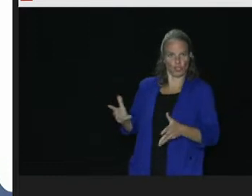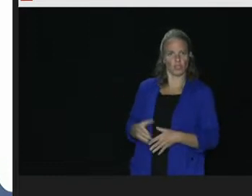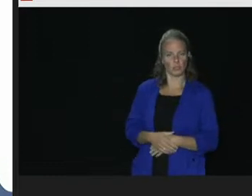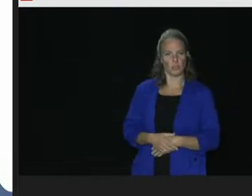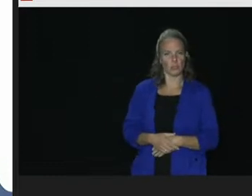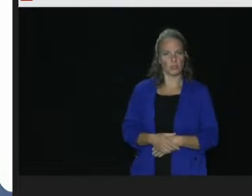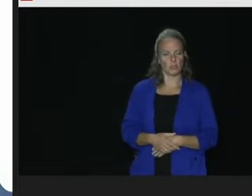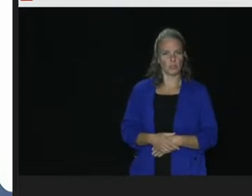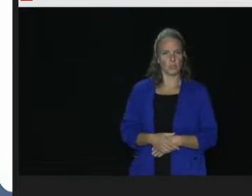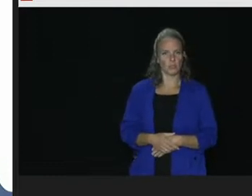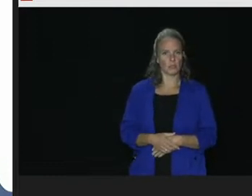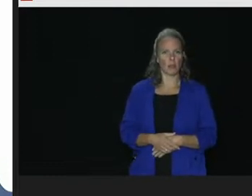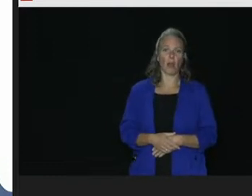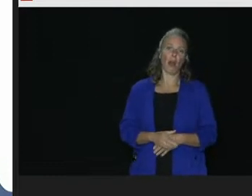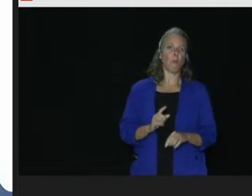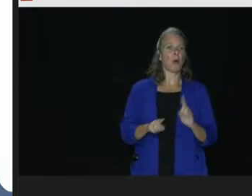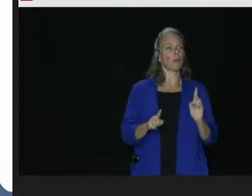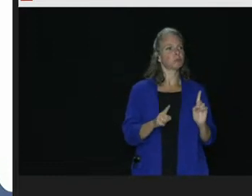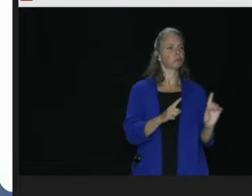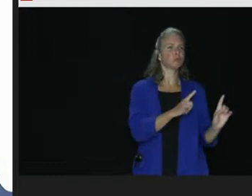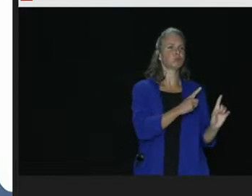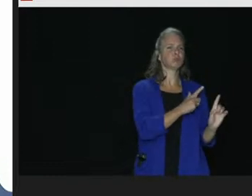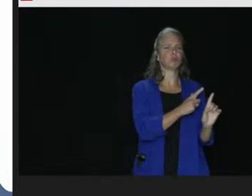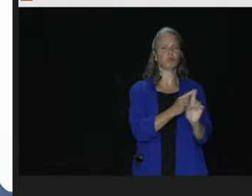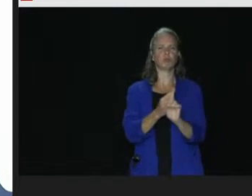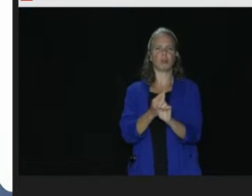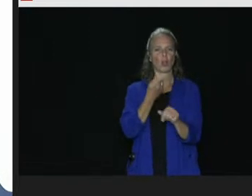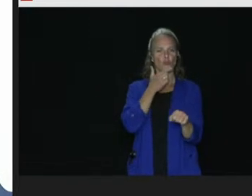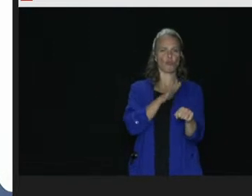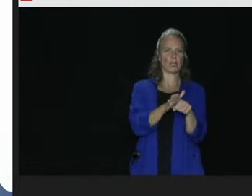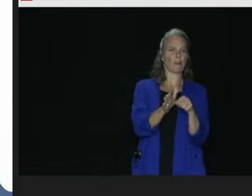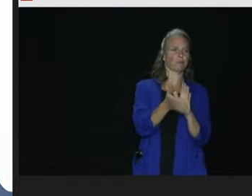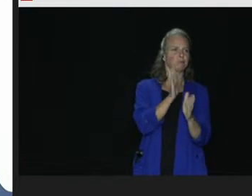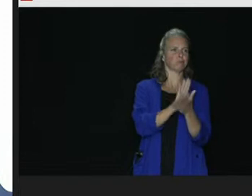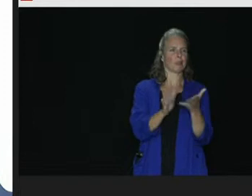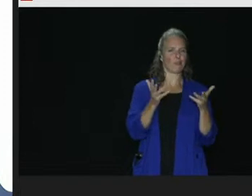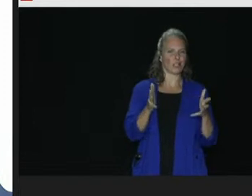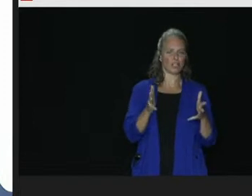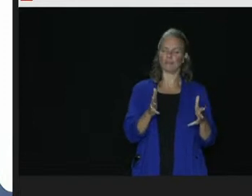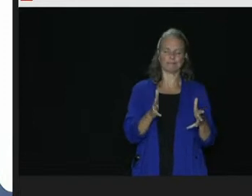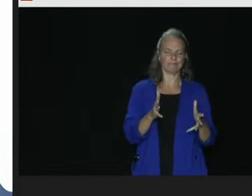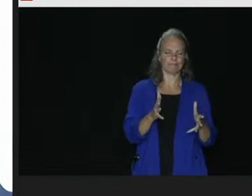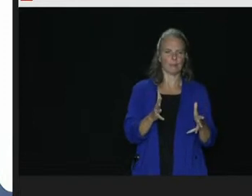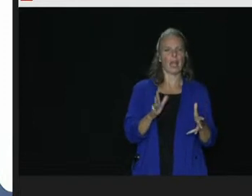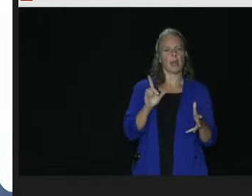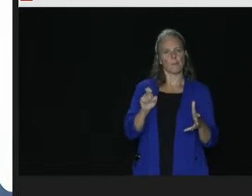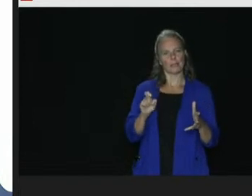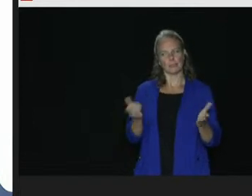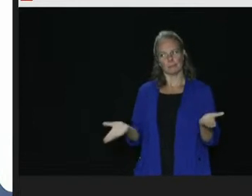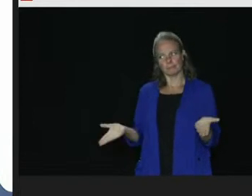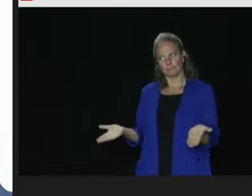But we can't rest on our laurels. We need to keep striving to strike a balance.